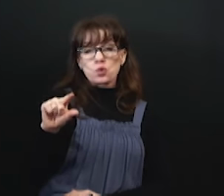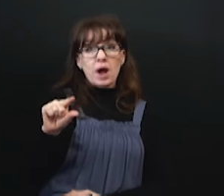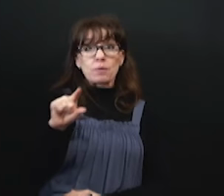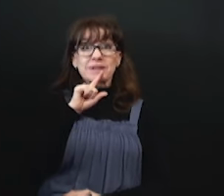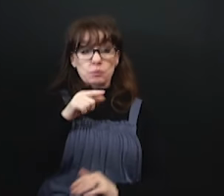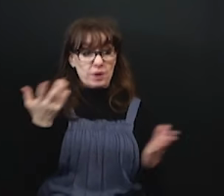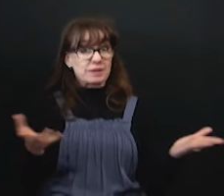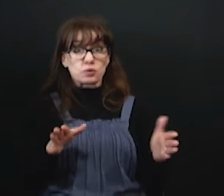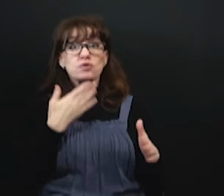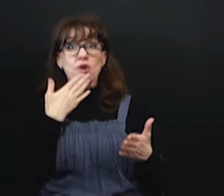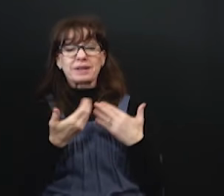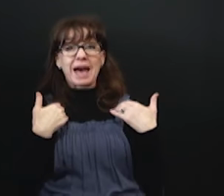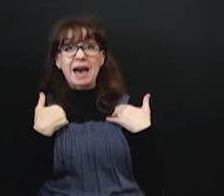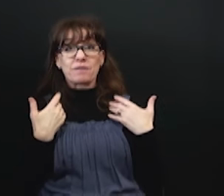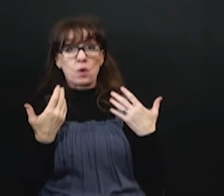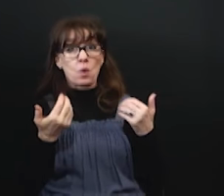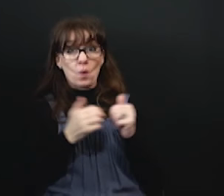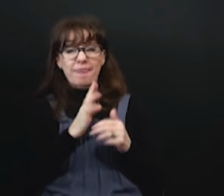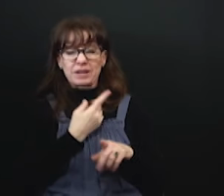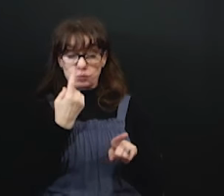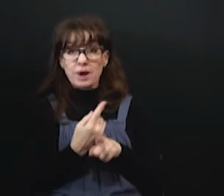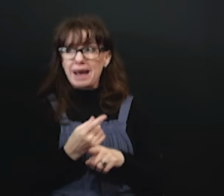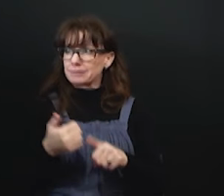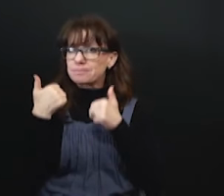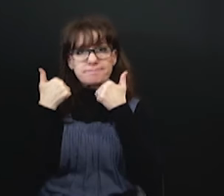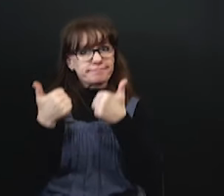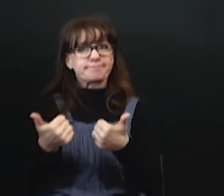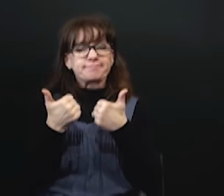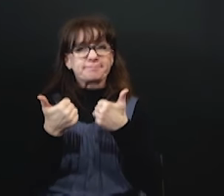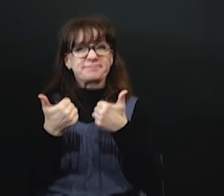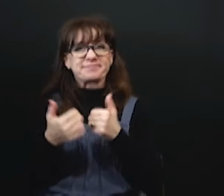have Pastor Greg back with us? Absolutely.